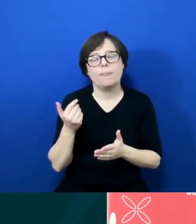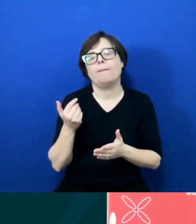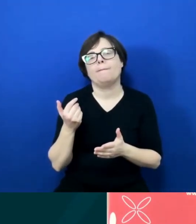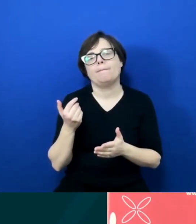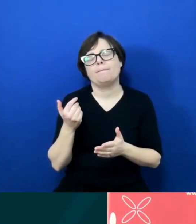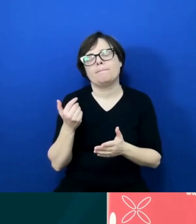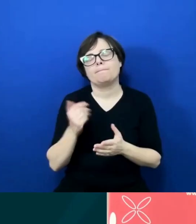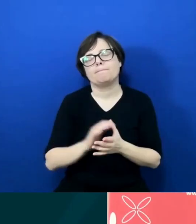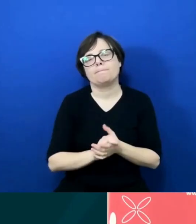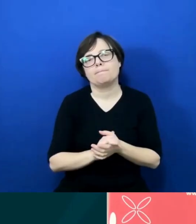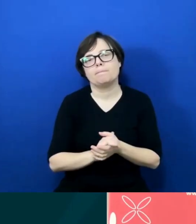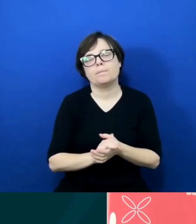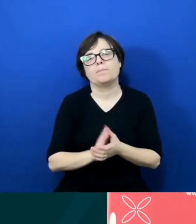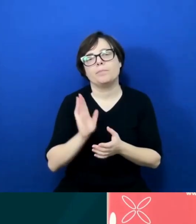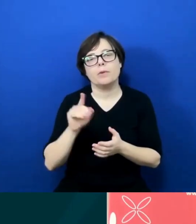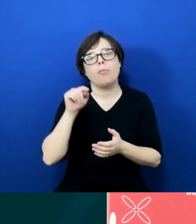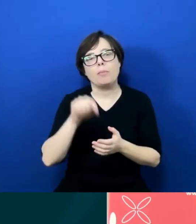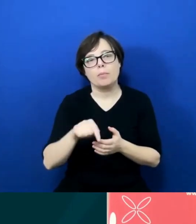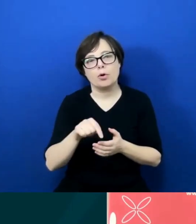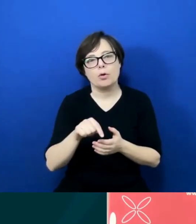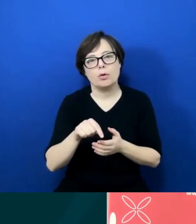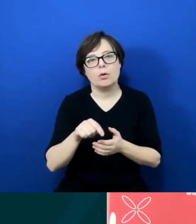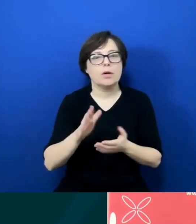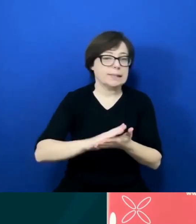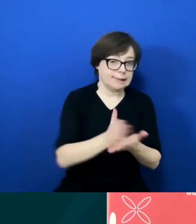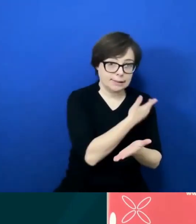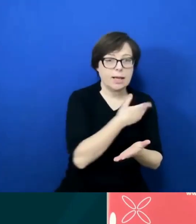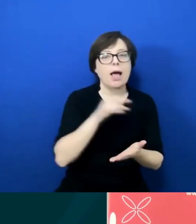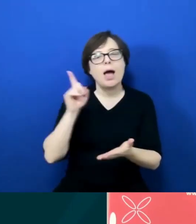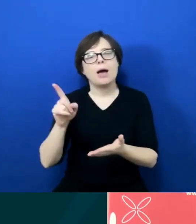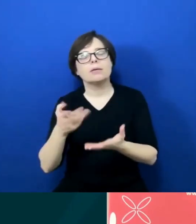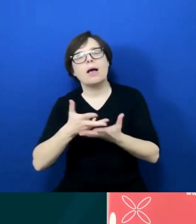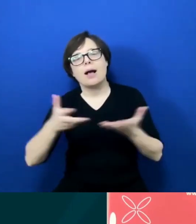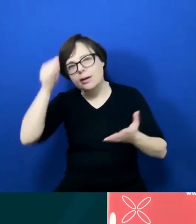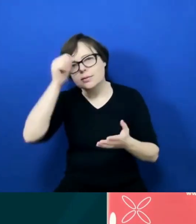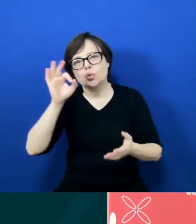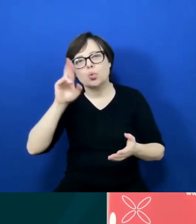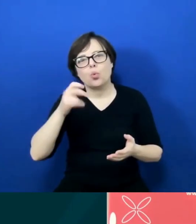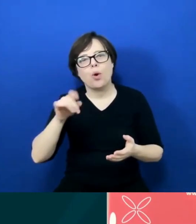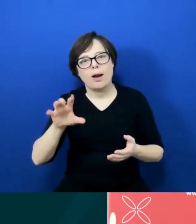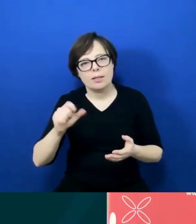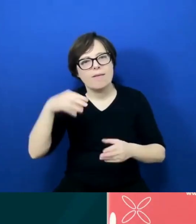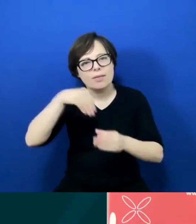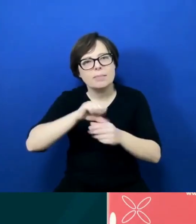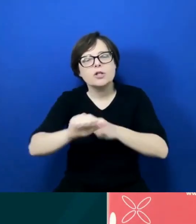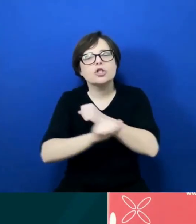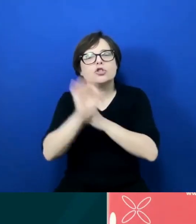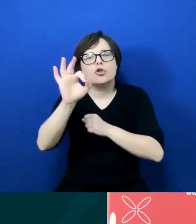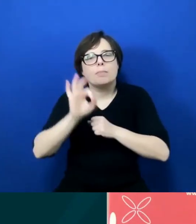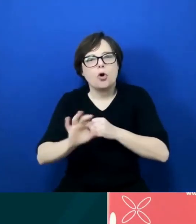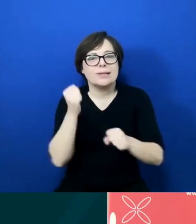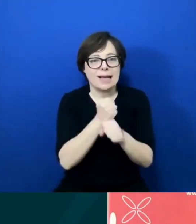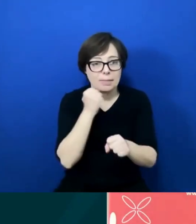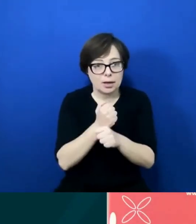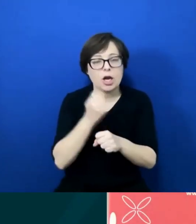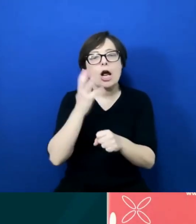a structural soil that is composed of 60% of stone material and 40% of organic material